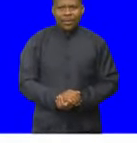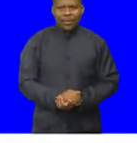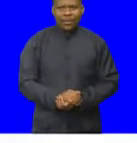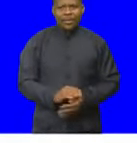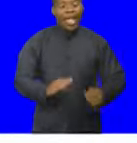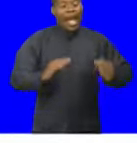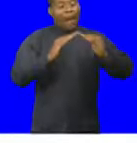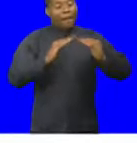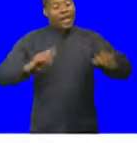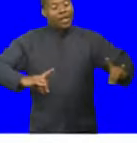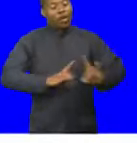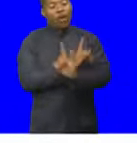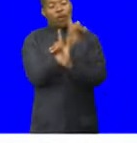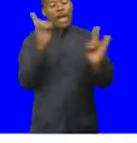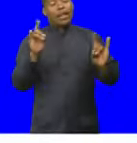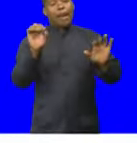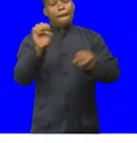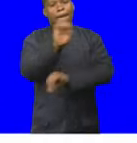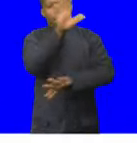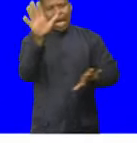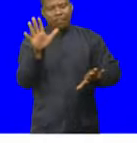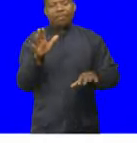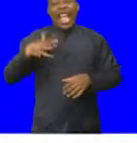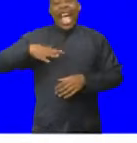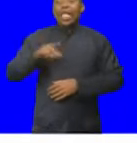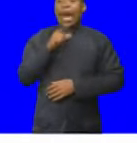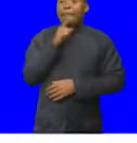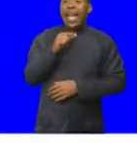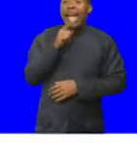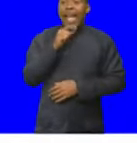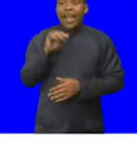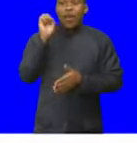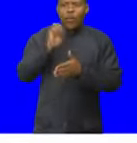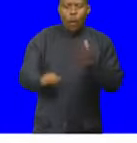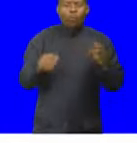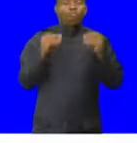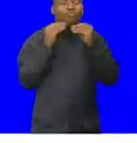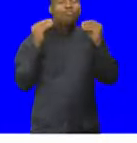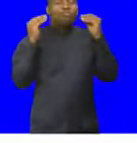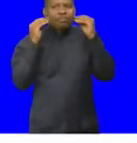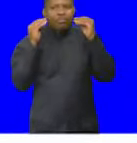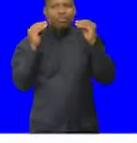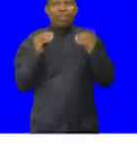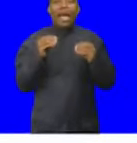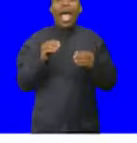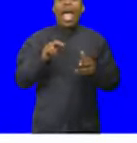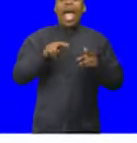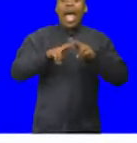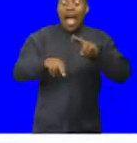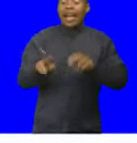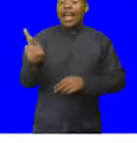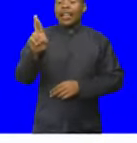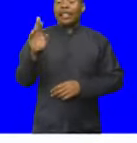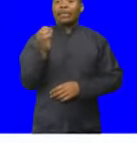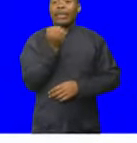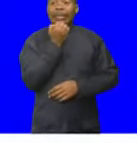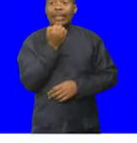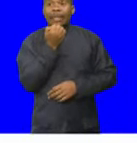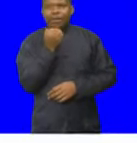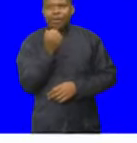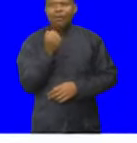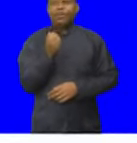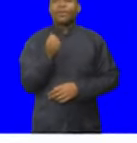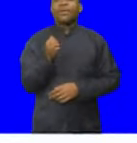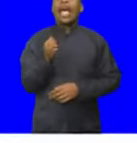Litiko letempilo latisa sive kuthi sekutholakele indoda lebuya even leMozambique nesifo semsheko icholera.